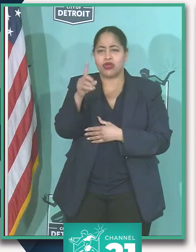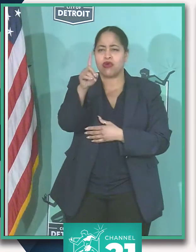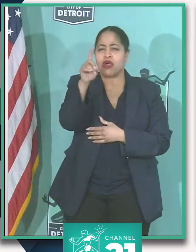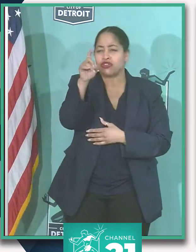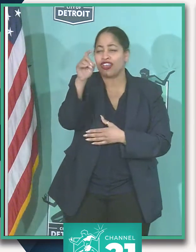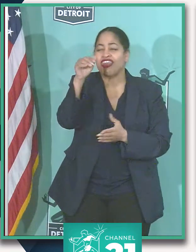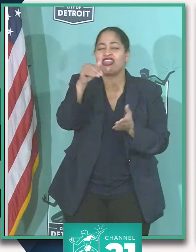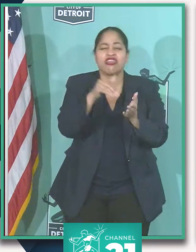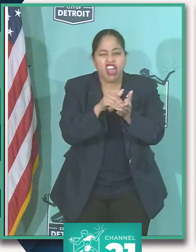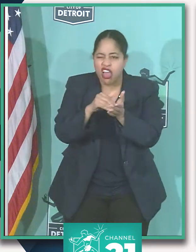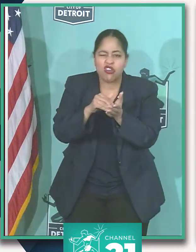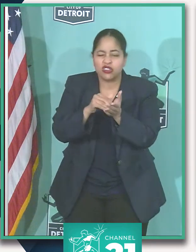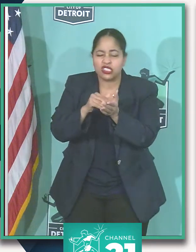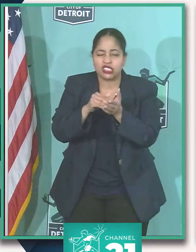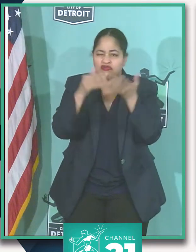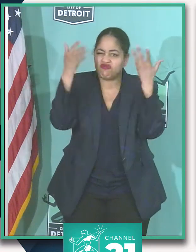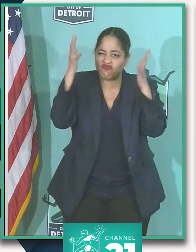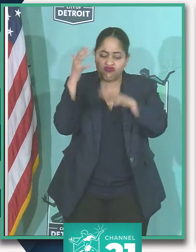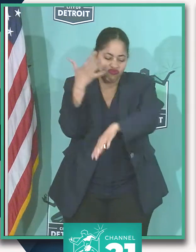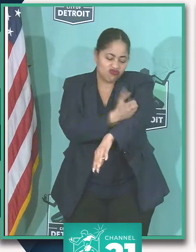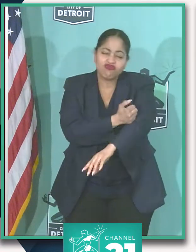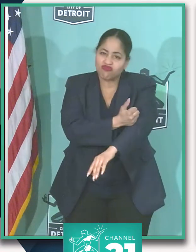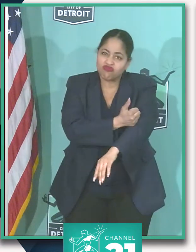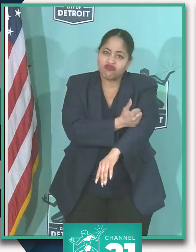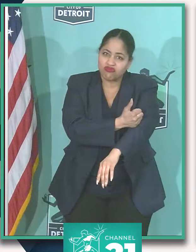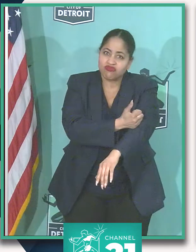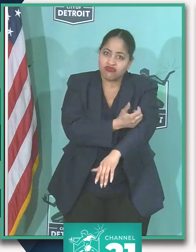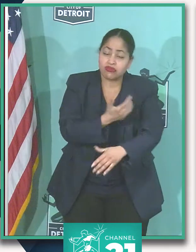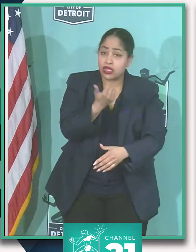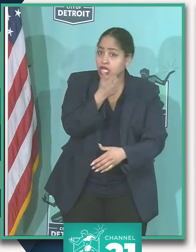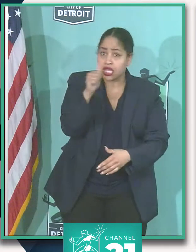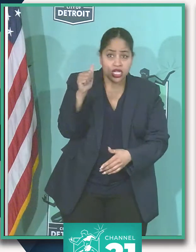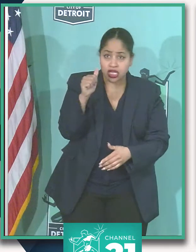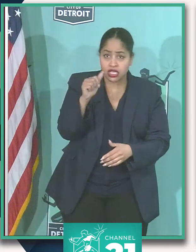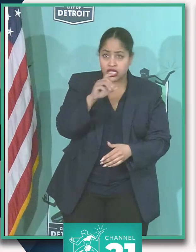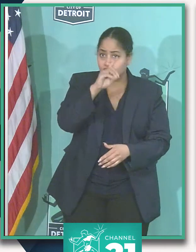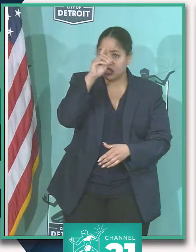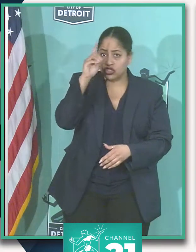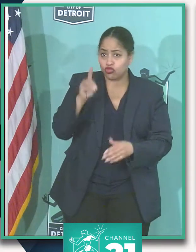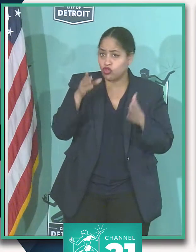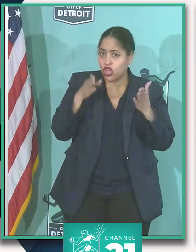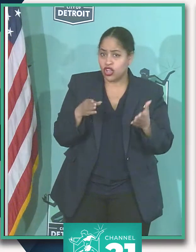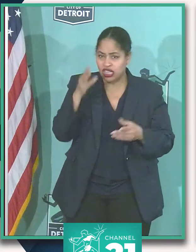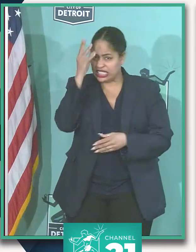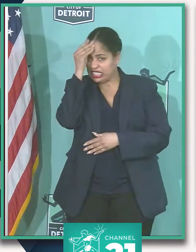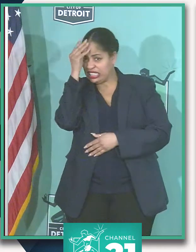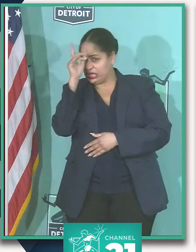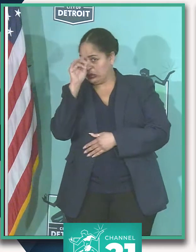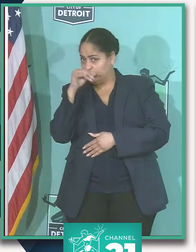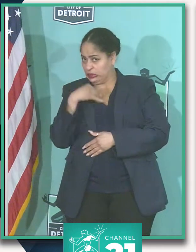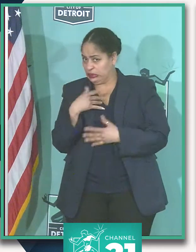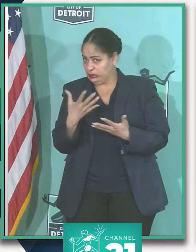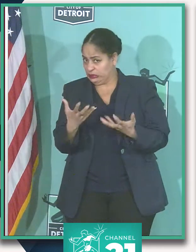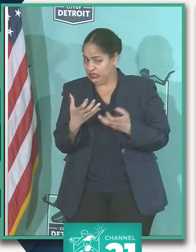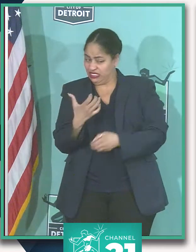100,000 doses. And for any Detroiter who is thinking, do I really want this vaccine?